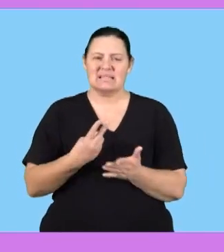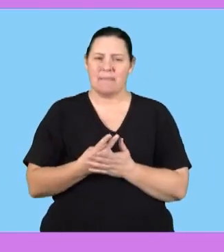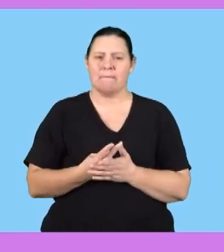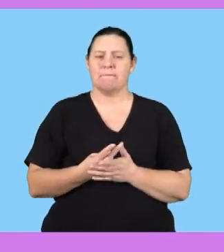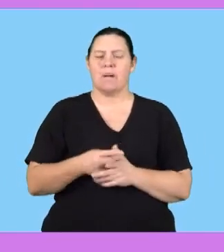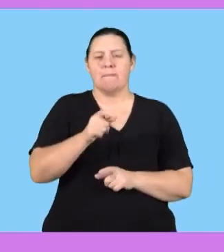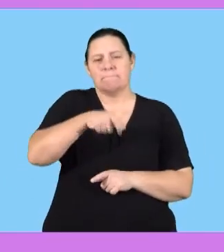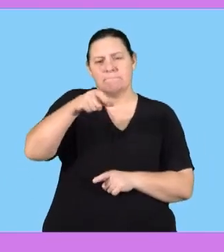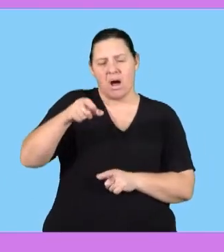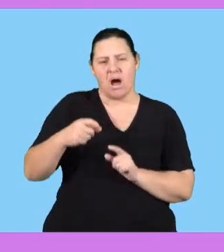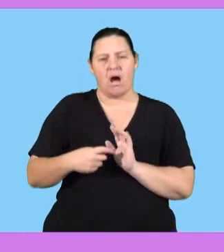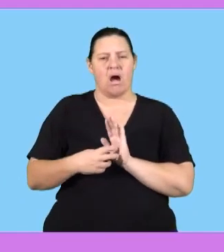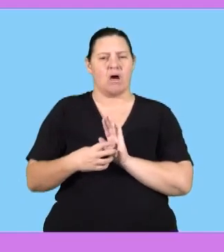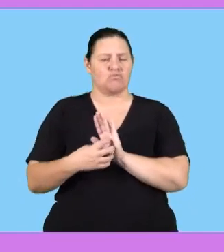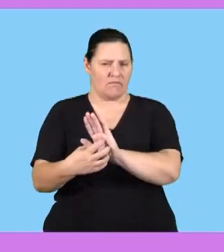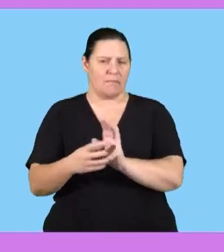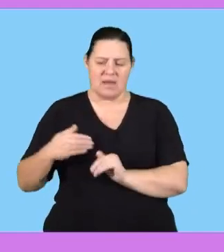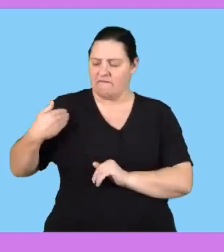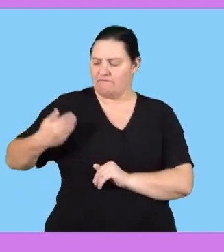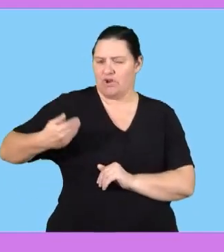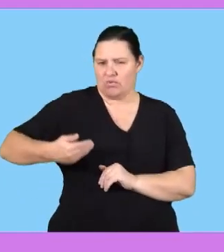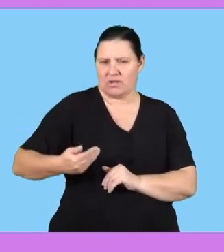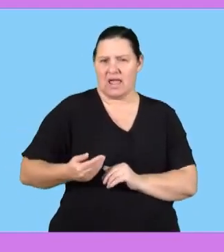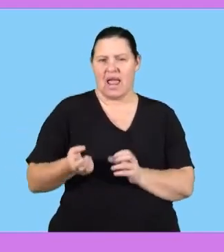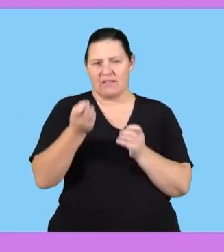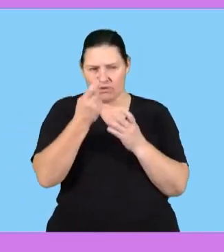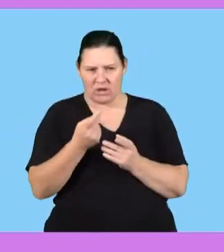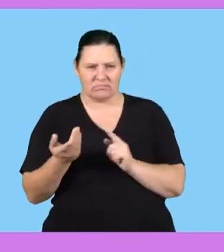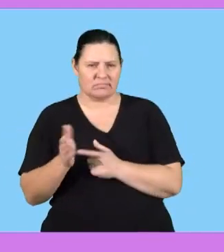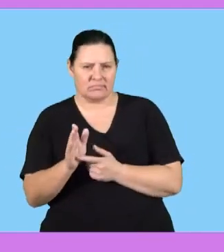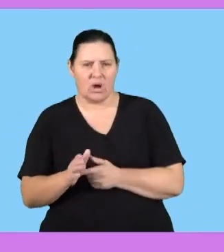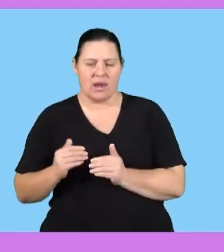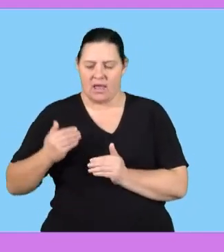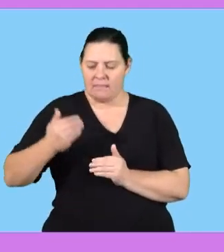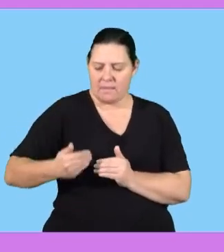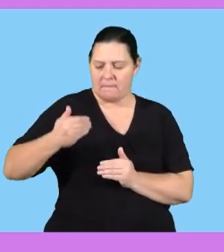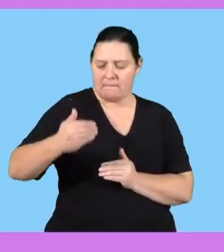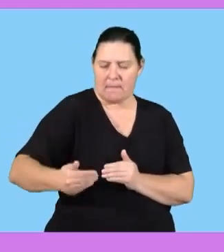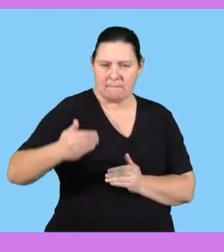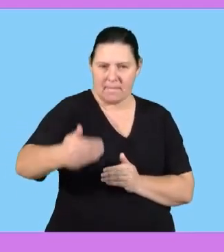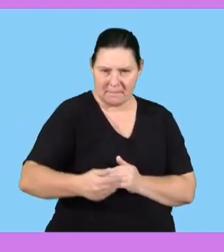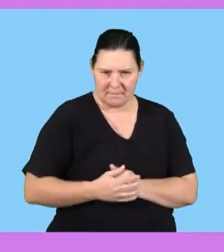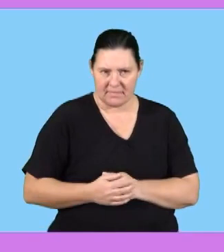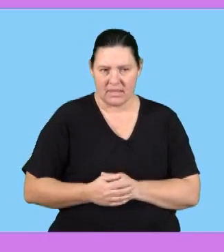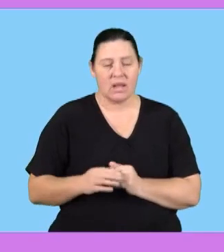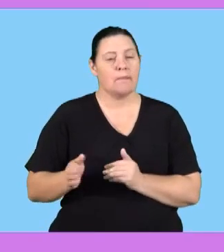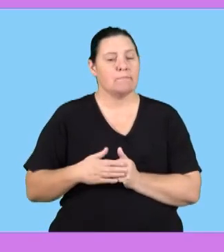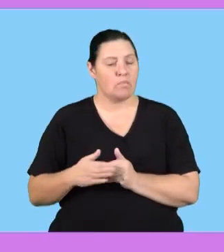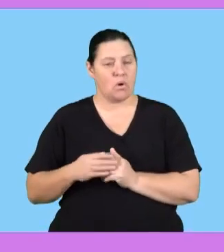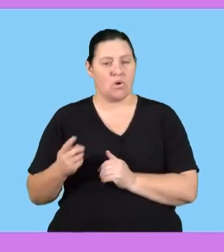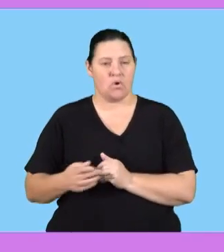bar graph, right, that shows how frequently data occurs within certain intervals. What else did we focus